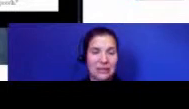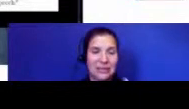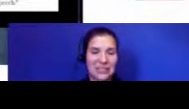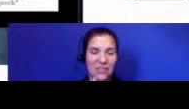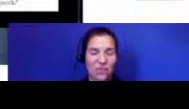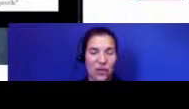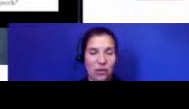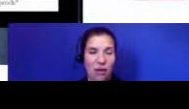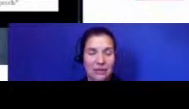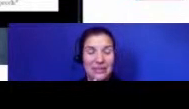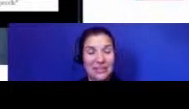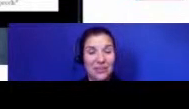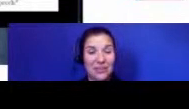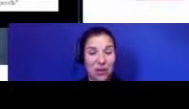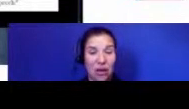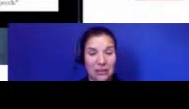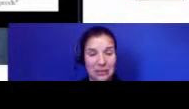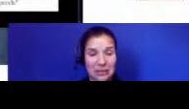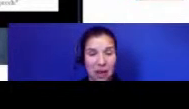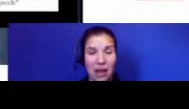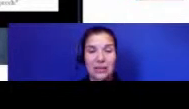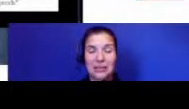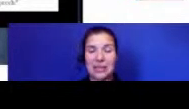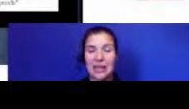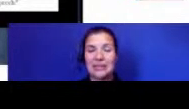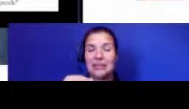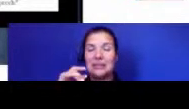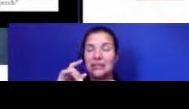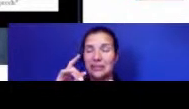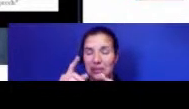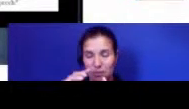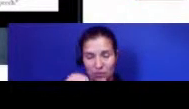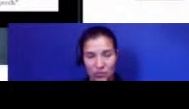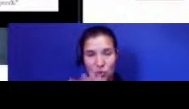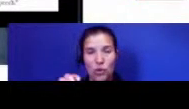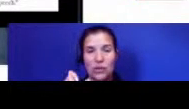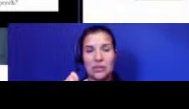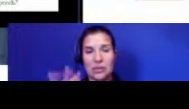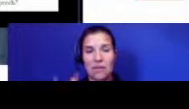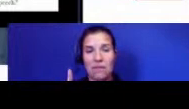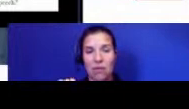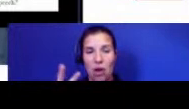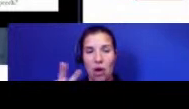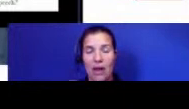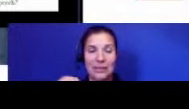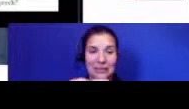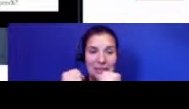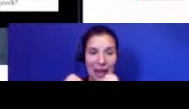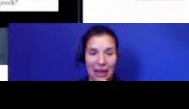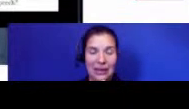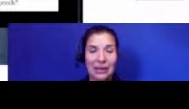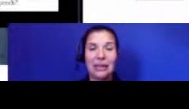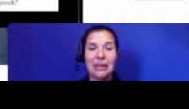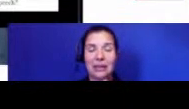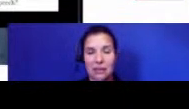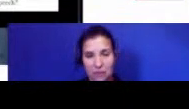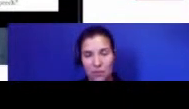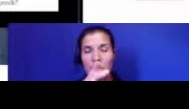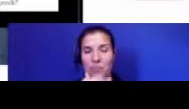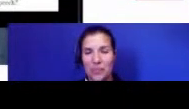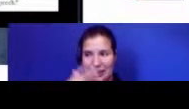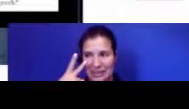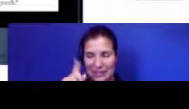namely content that illuminates how systemic racism influences law and society, and force-feeding them content that cements a singular